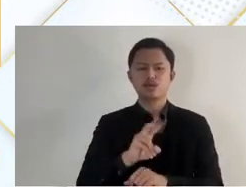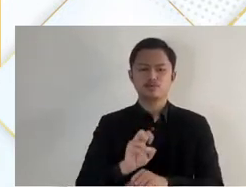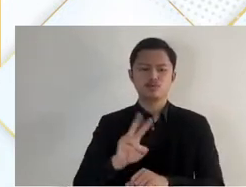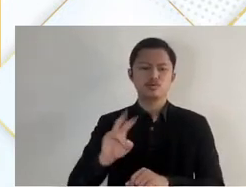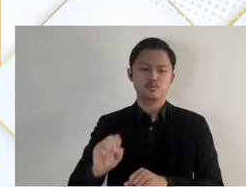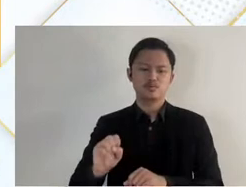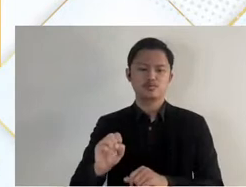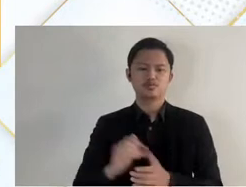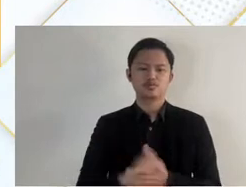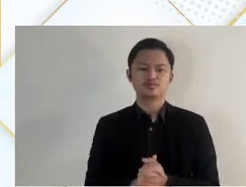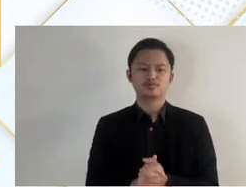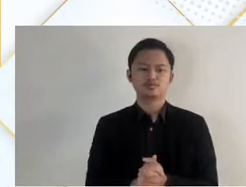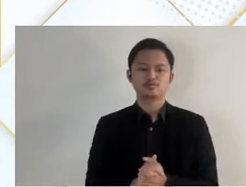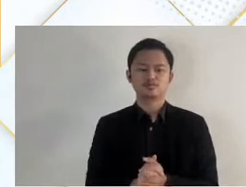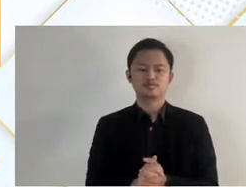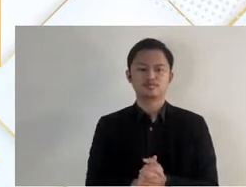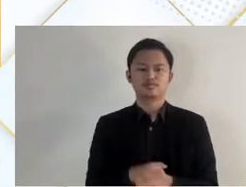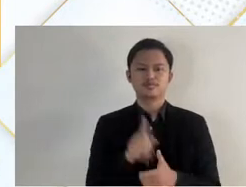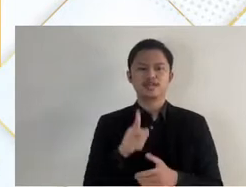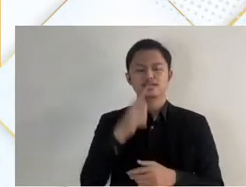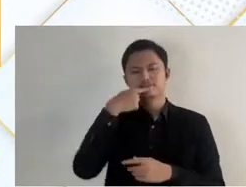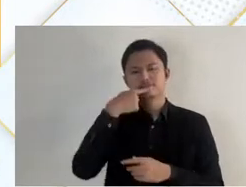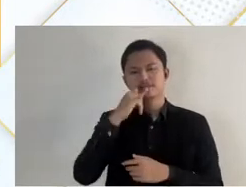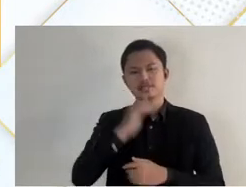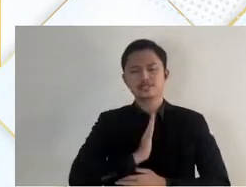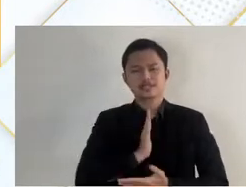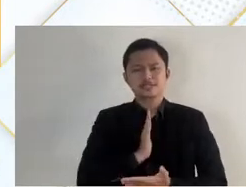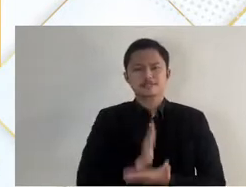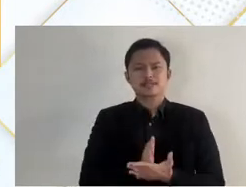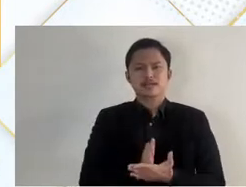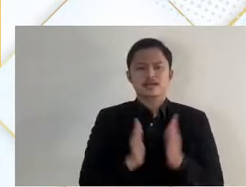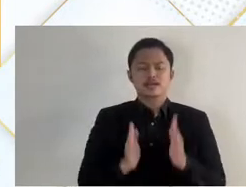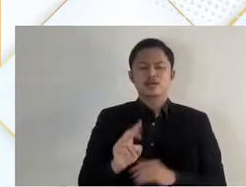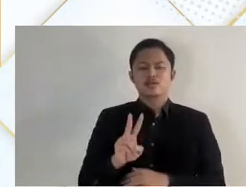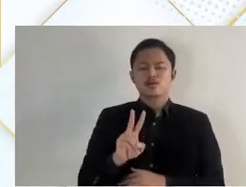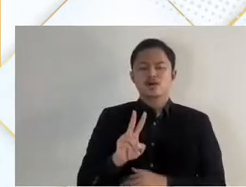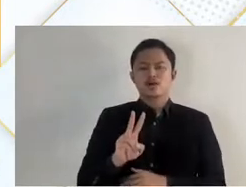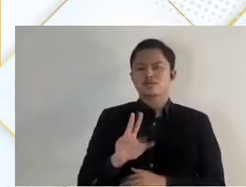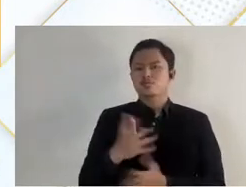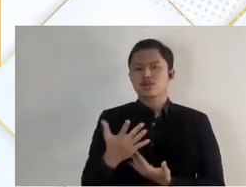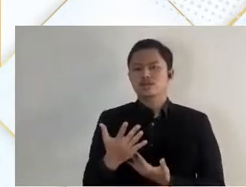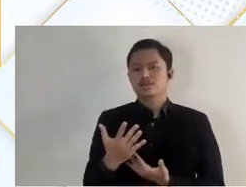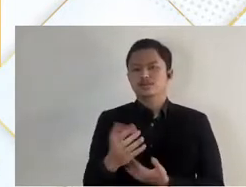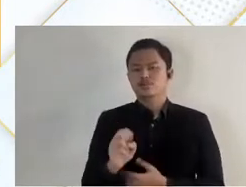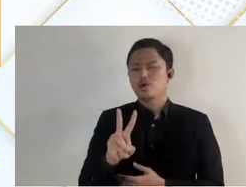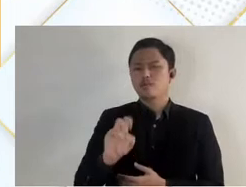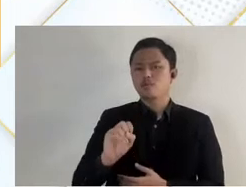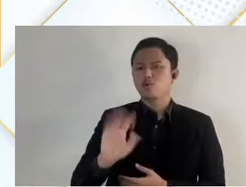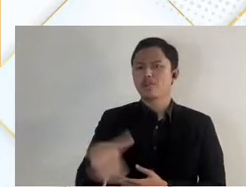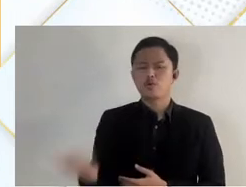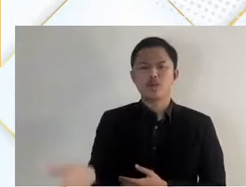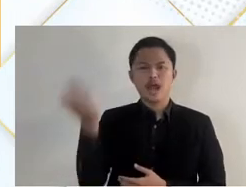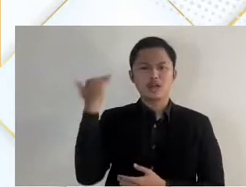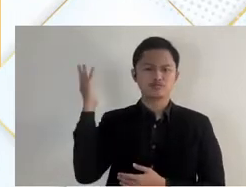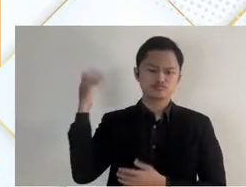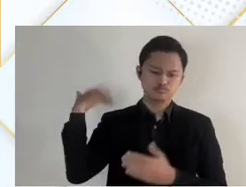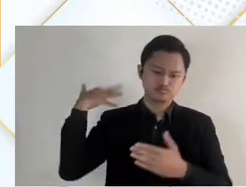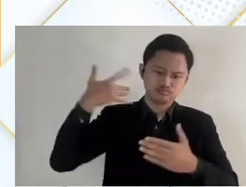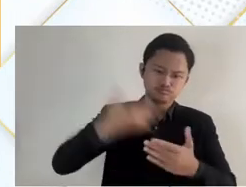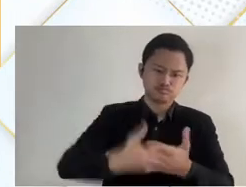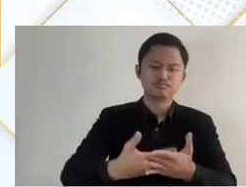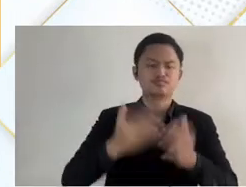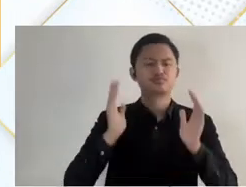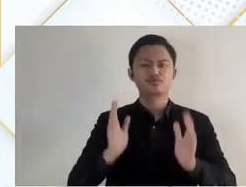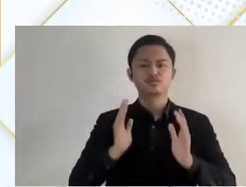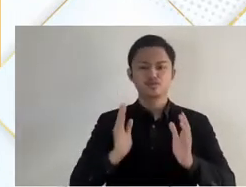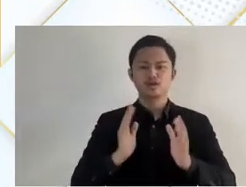its wisdom, 30 years ago, the Security Council have put forward this agreement that has enabled